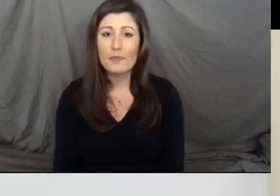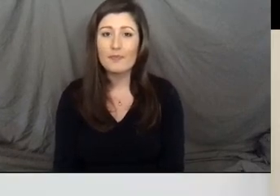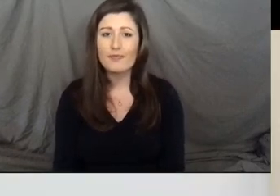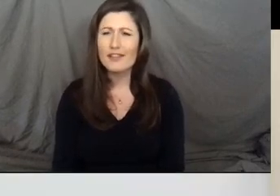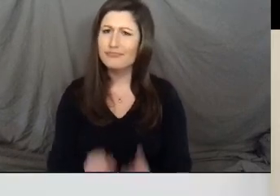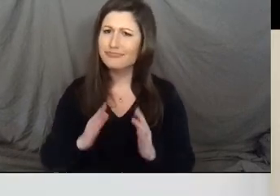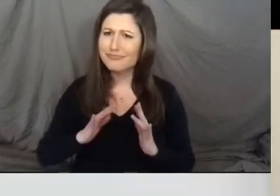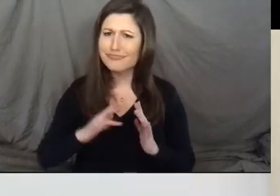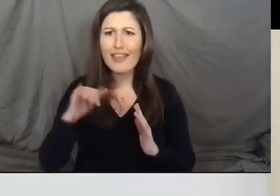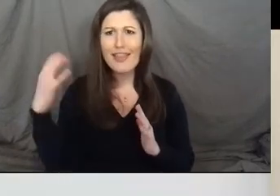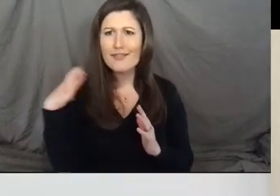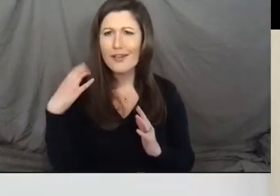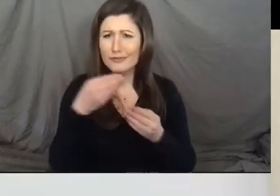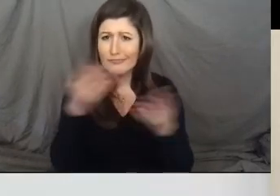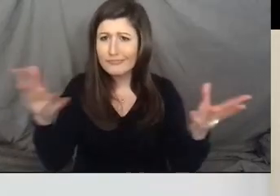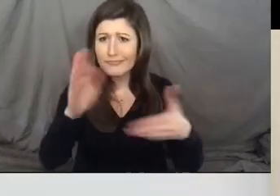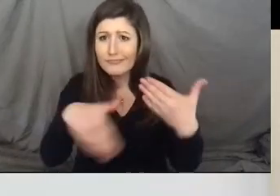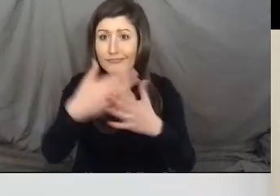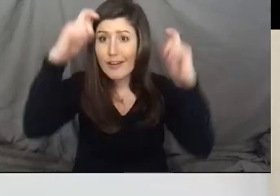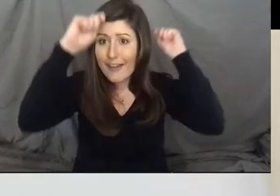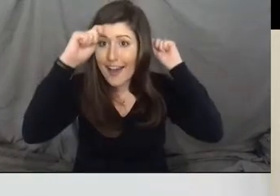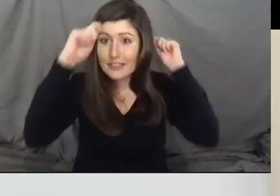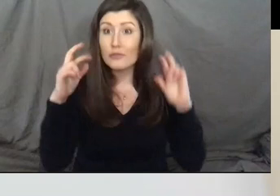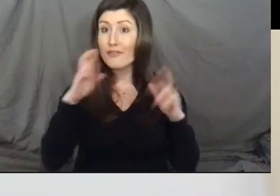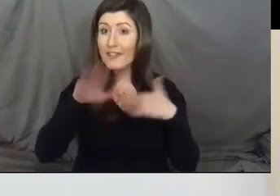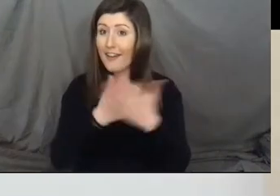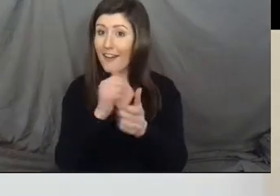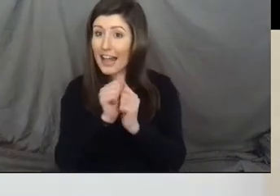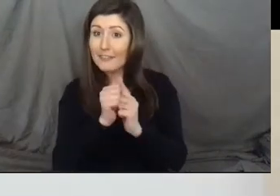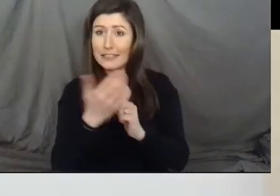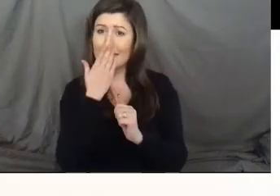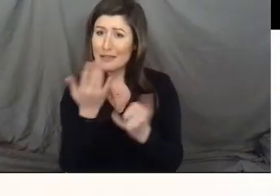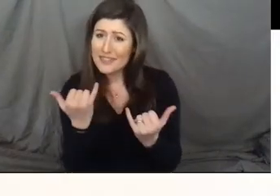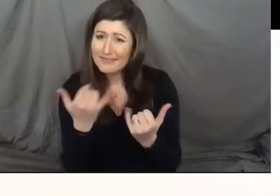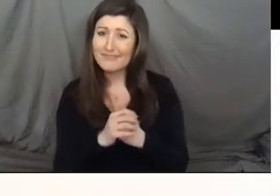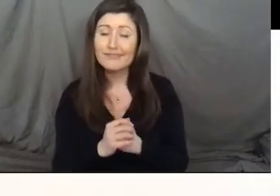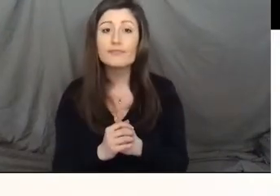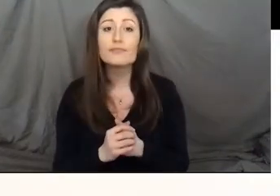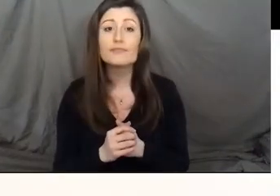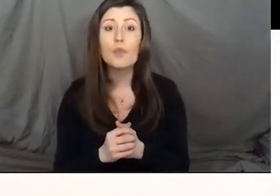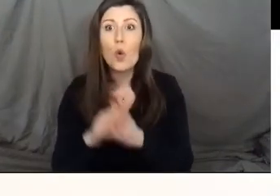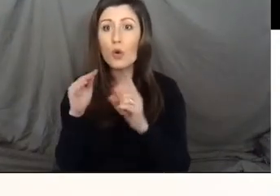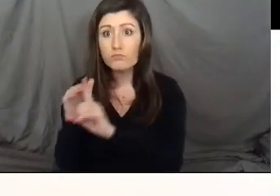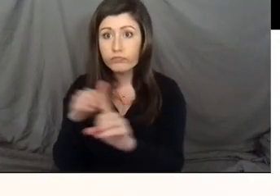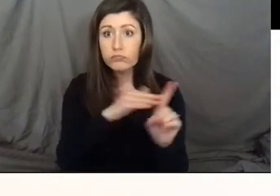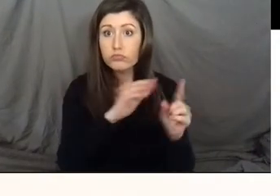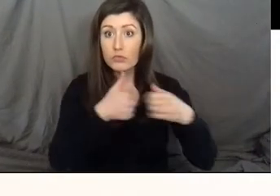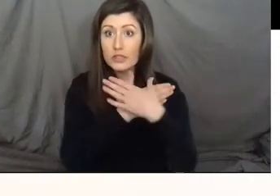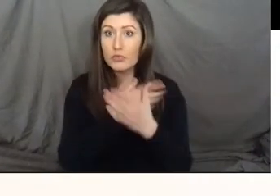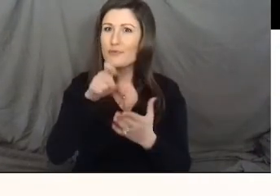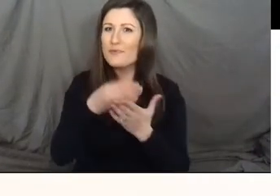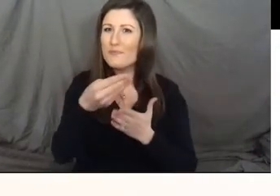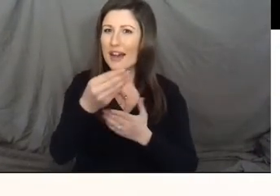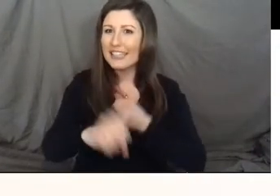Very cool of him to go and hand out those hats. We hope all our athletes are doing well during this time. Just a reminder, T-Birds, purchase your